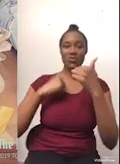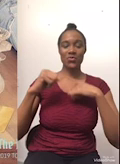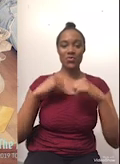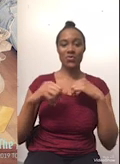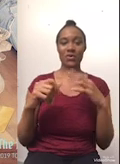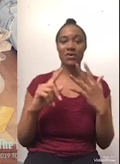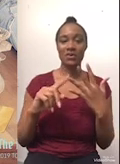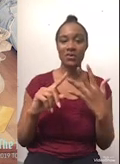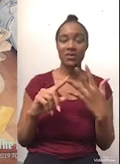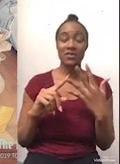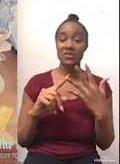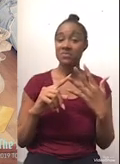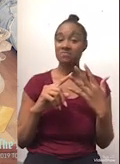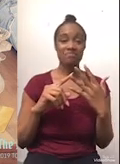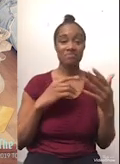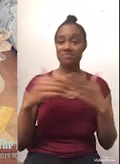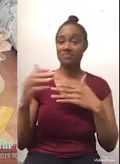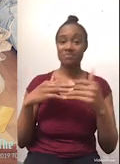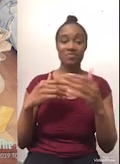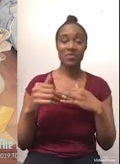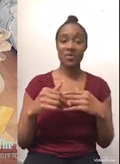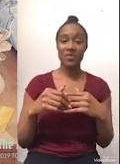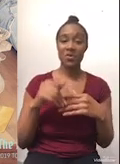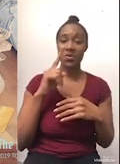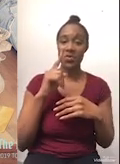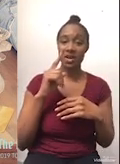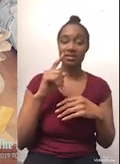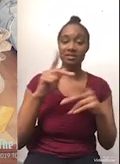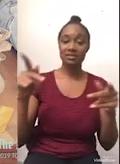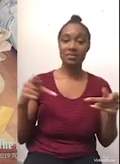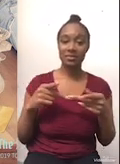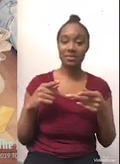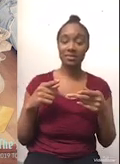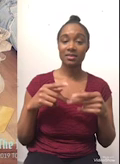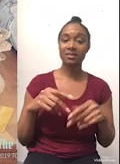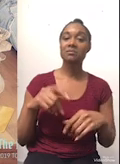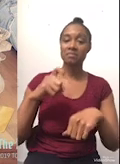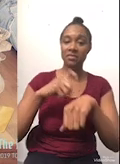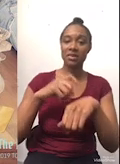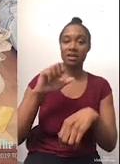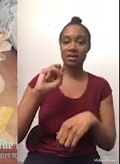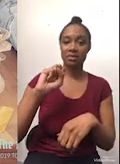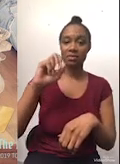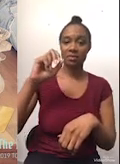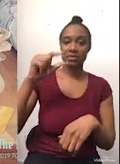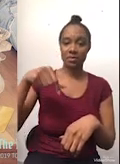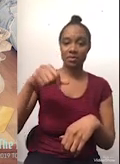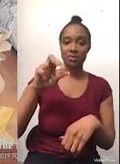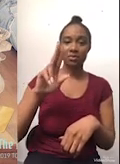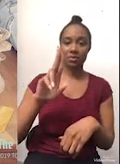in this world. If I had to pick one location, it would be the Times Square. Bito,